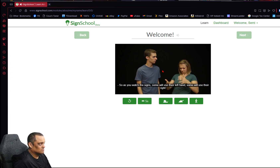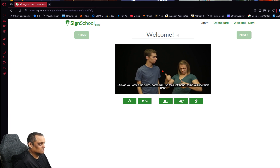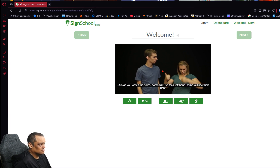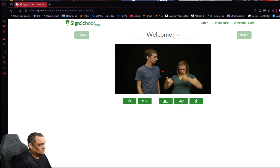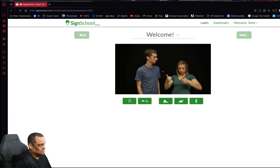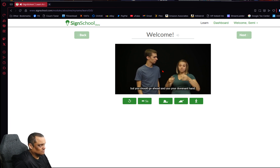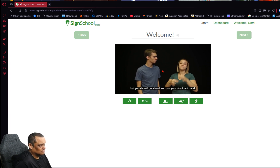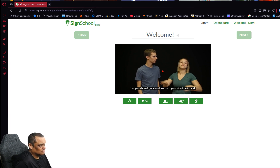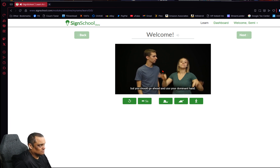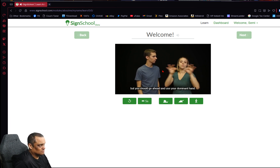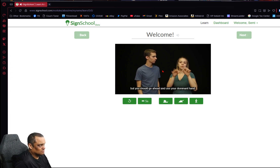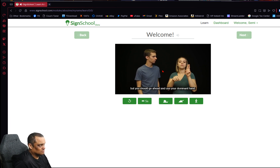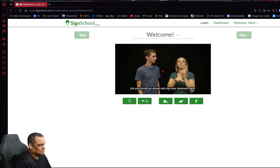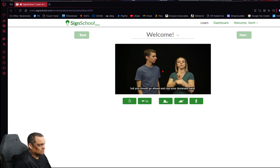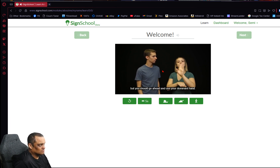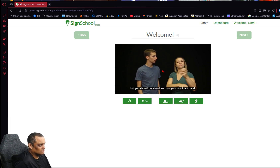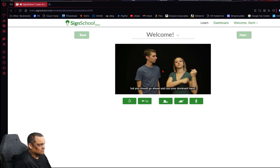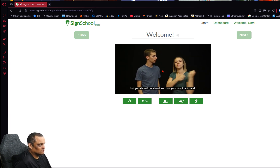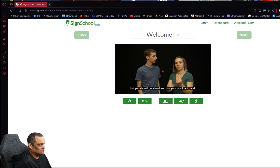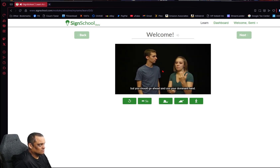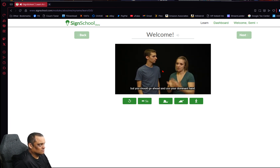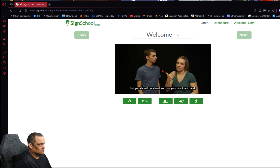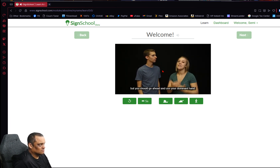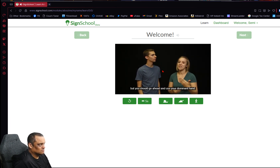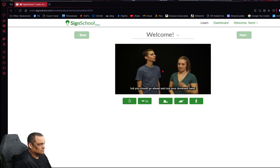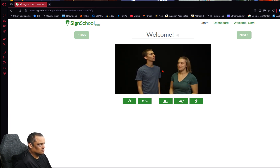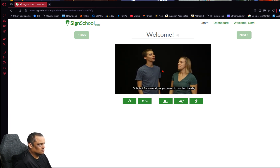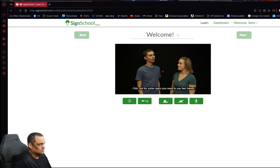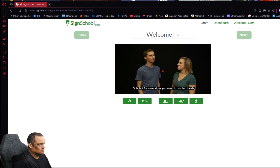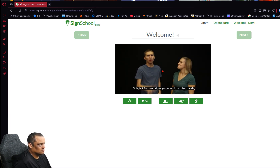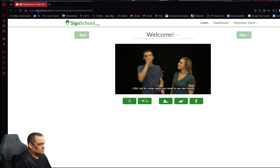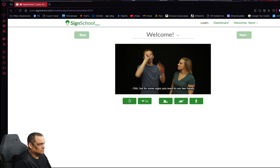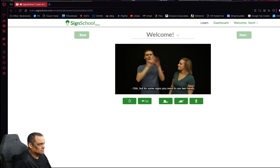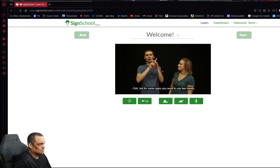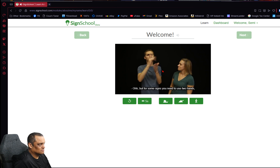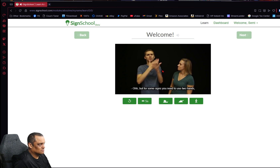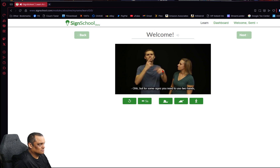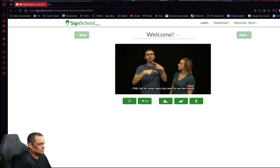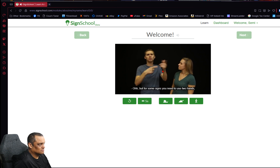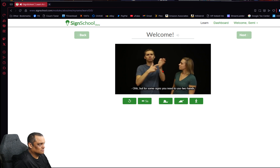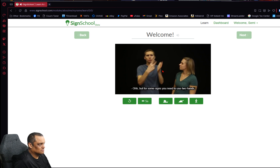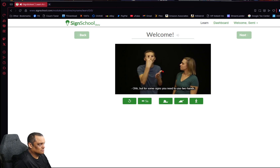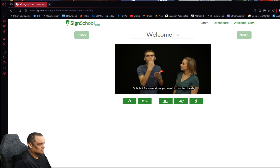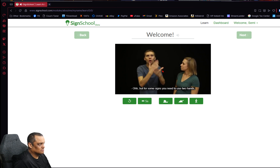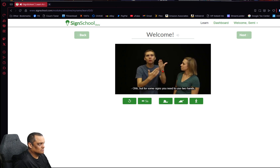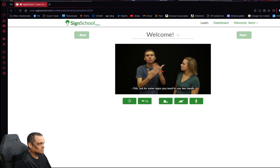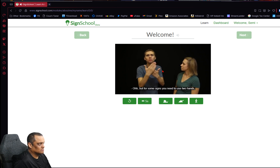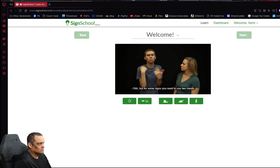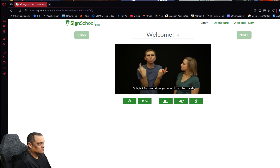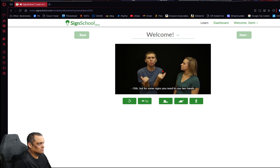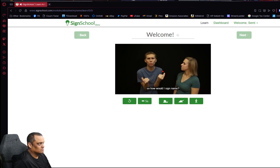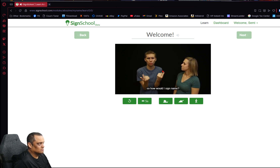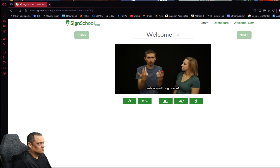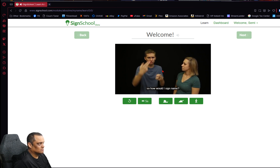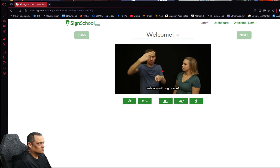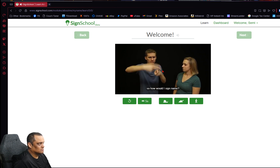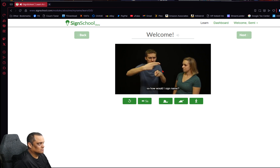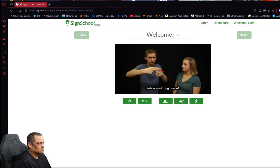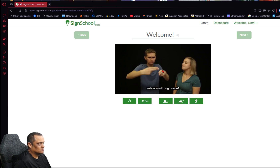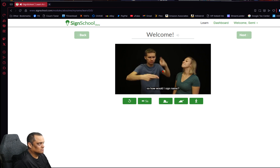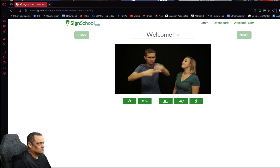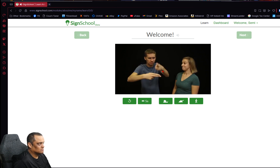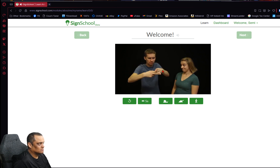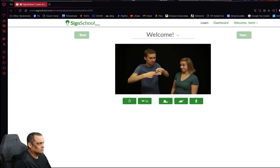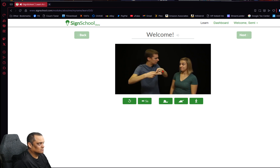will use their right. But you should go ahead and use your dominant hand. Oh, but for some signs you need to use two hands. So how would I